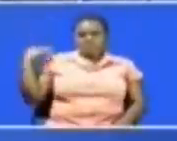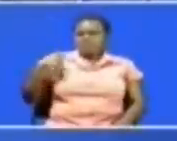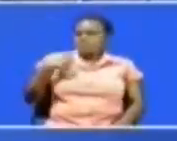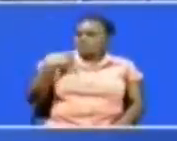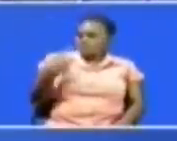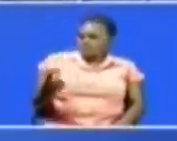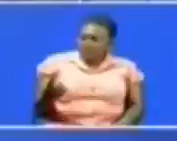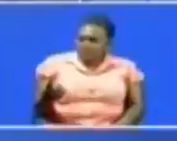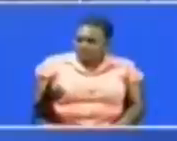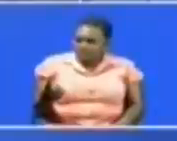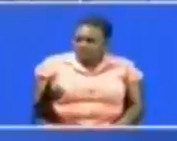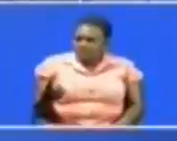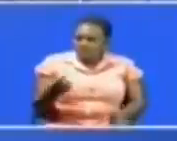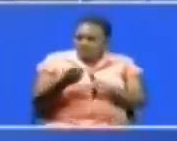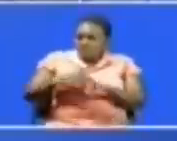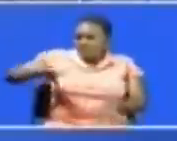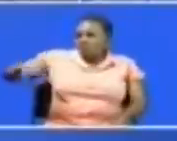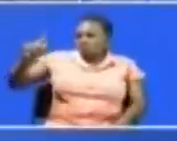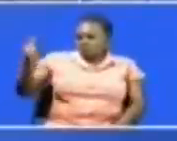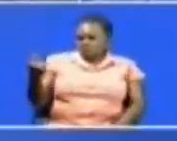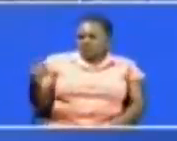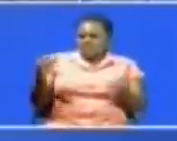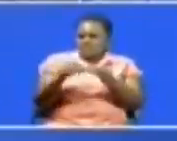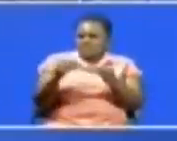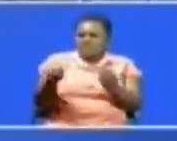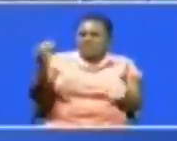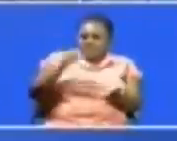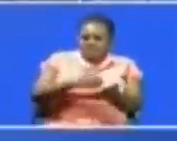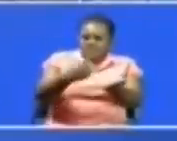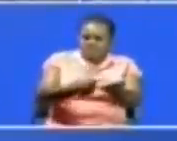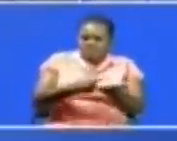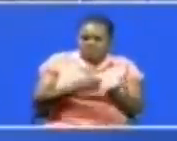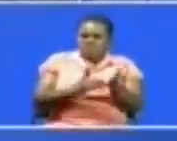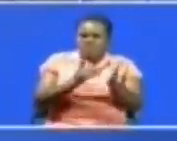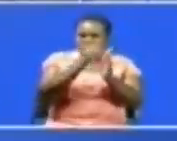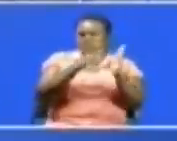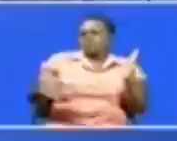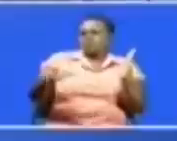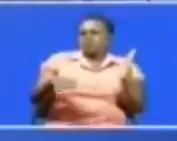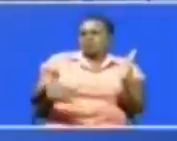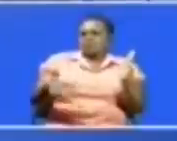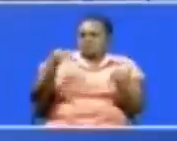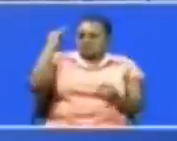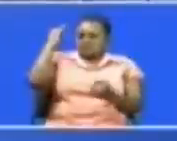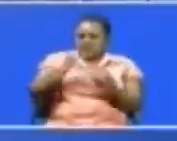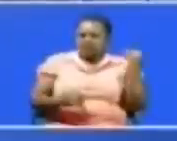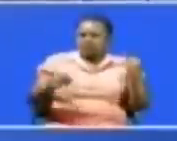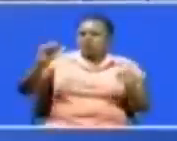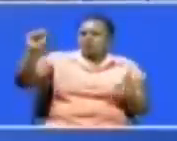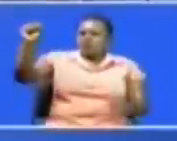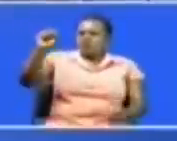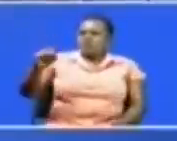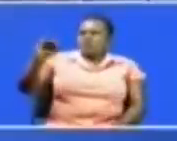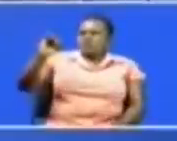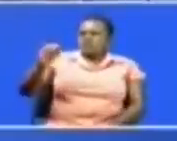mentioned from the Mount Kenya leaders where they met again to discuss development in the region. Last but not least, Edwin Sifuna